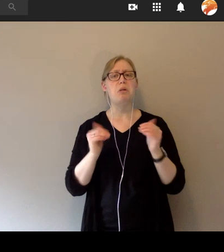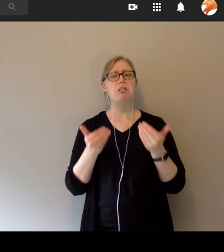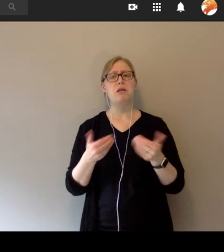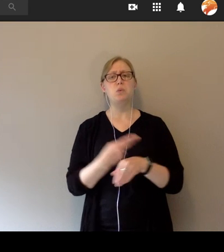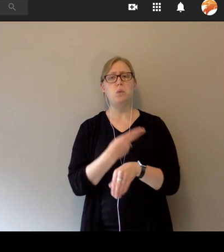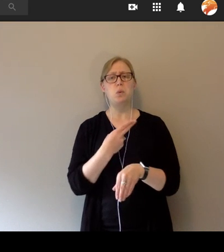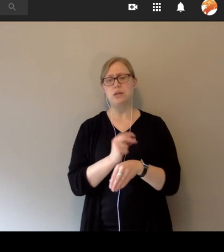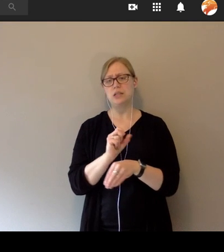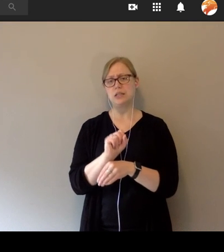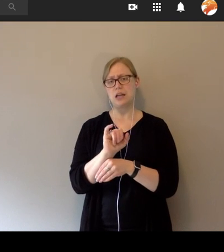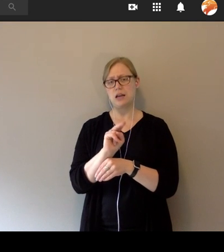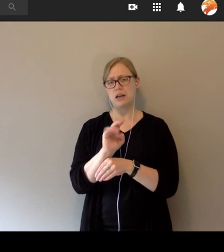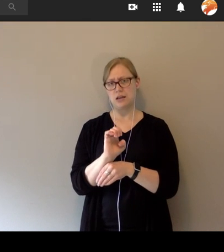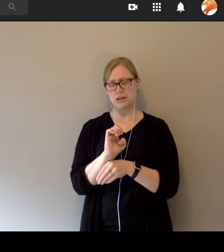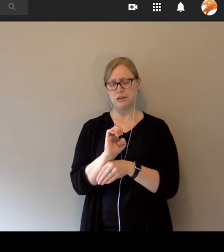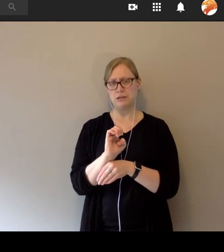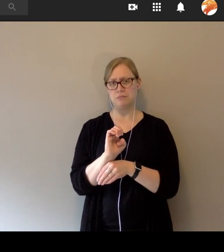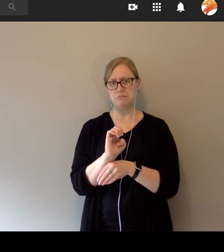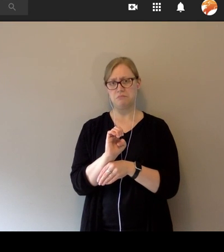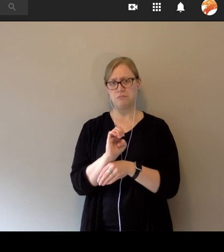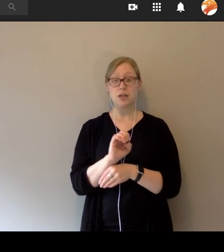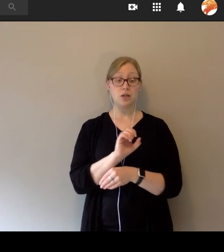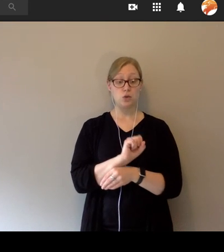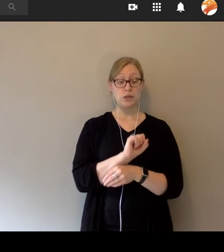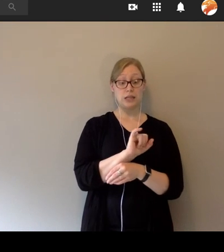So I have the sine of 30 degrees